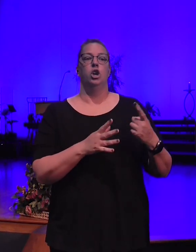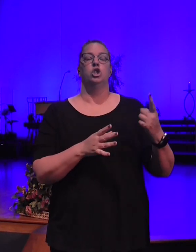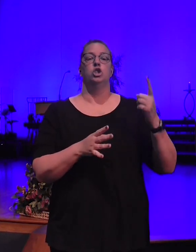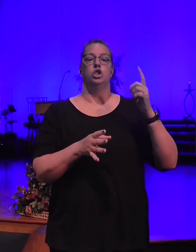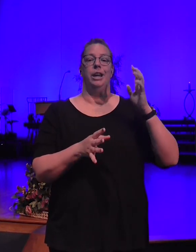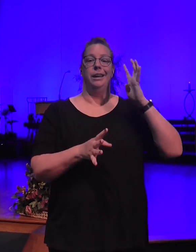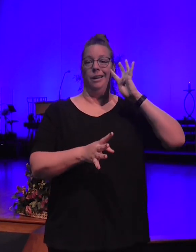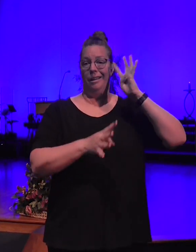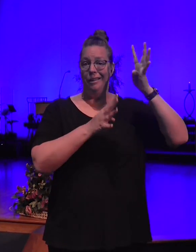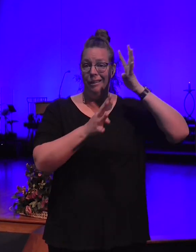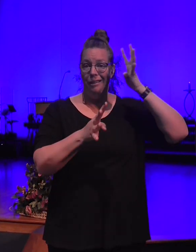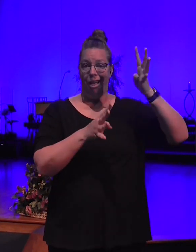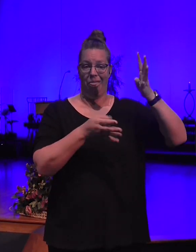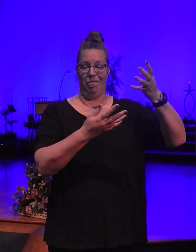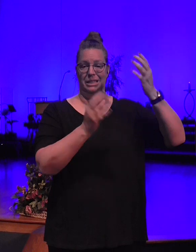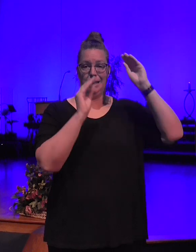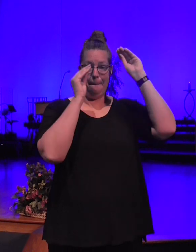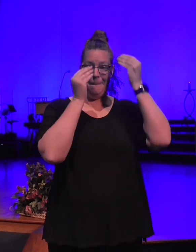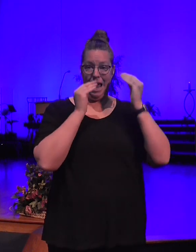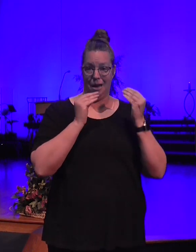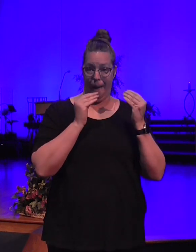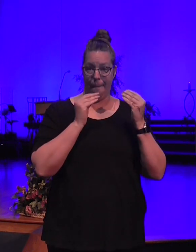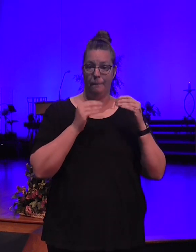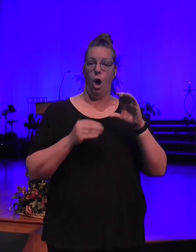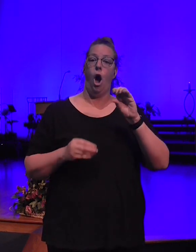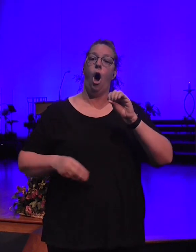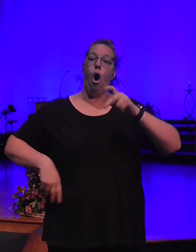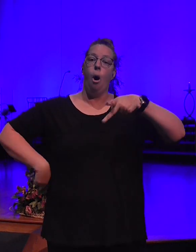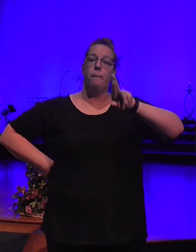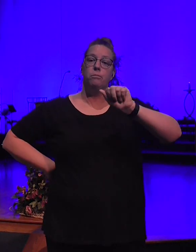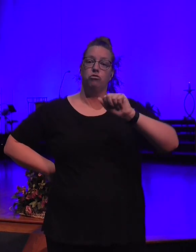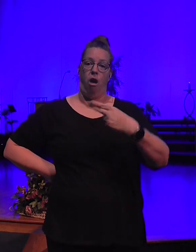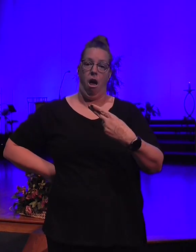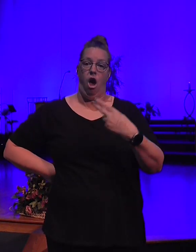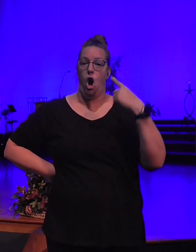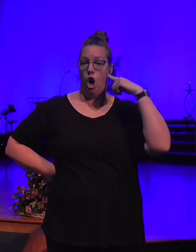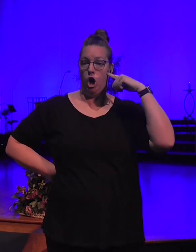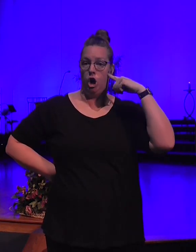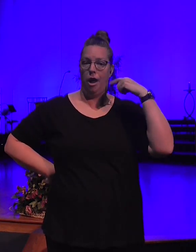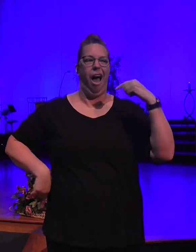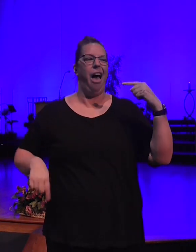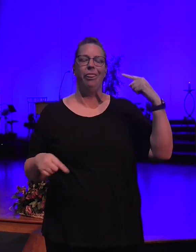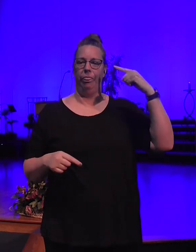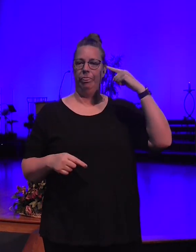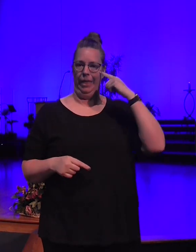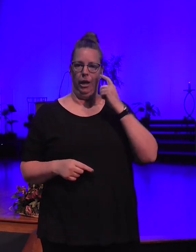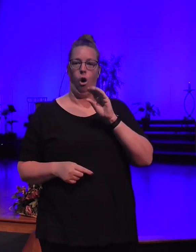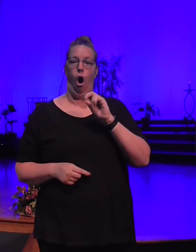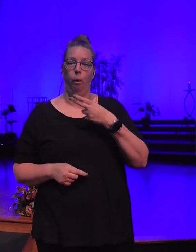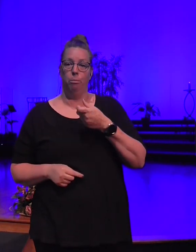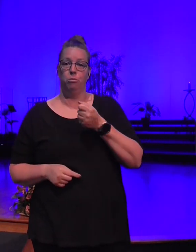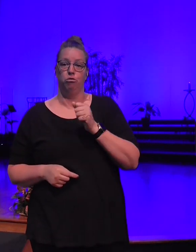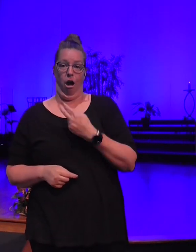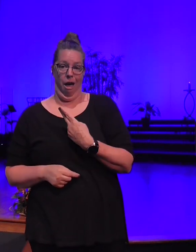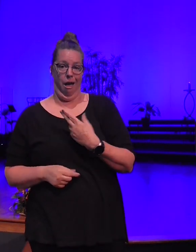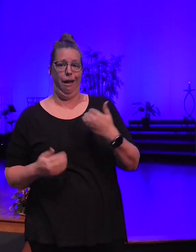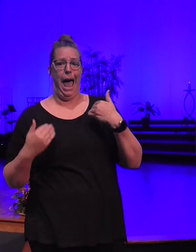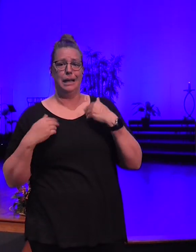product, and Oprah heard about it. See, I think Oprah's got little people out there all over the world